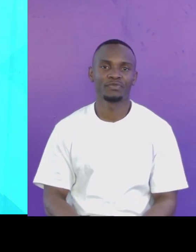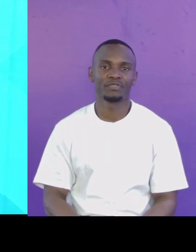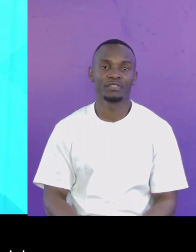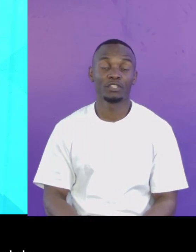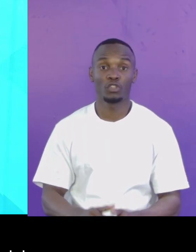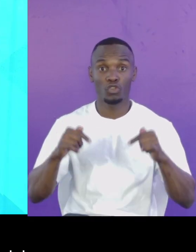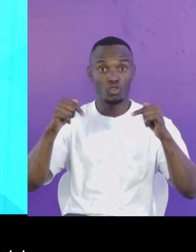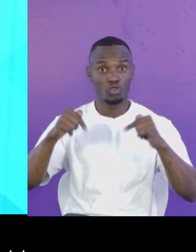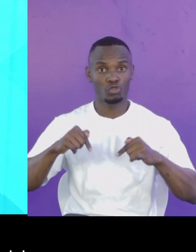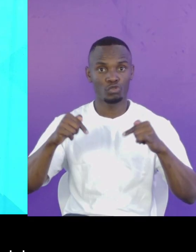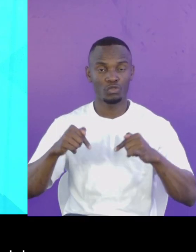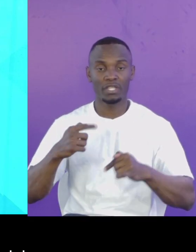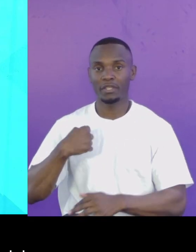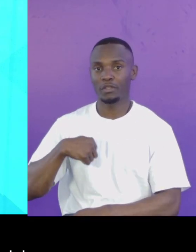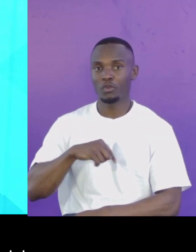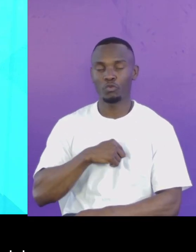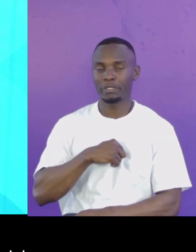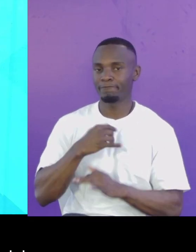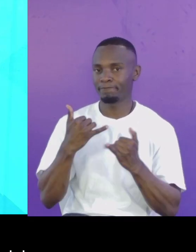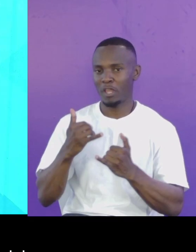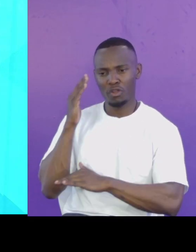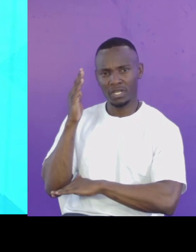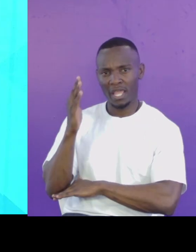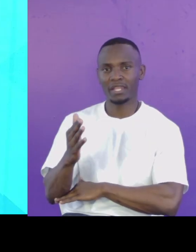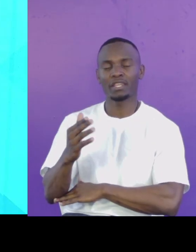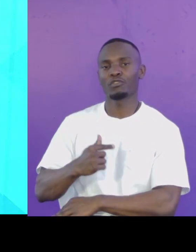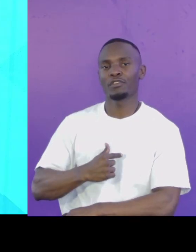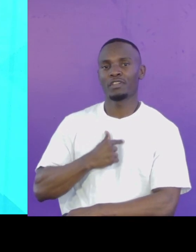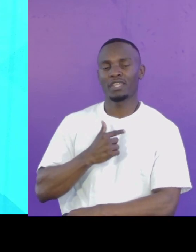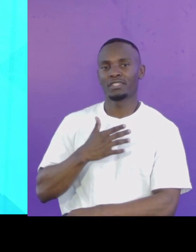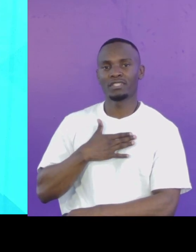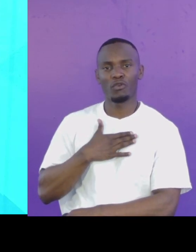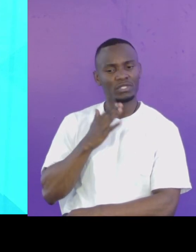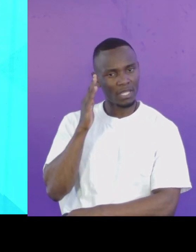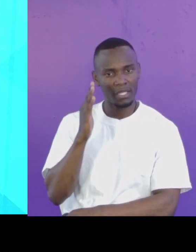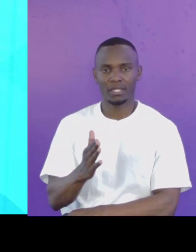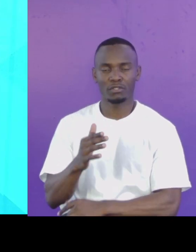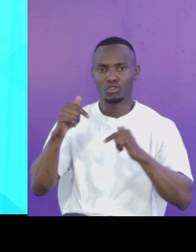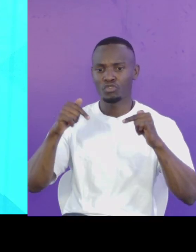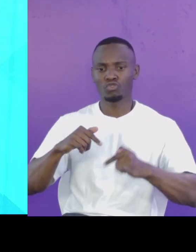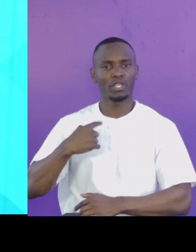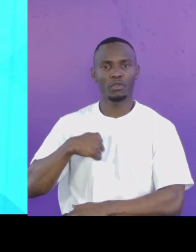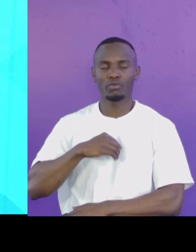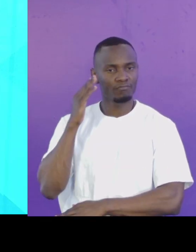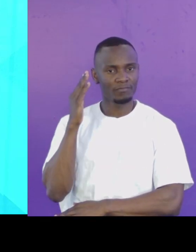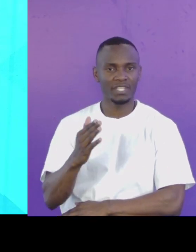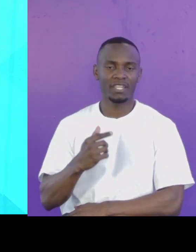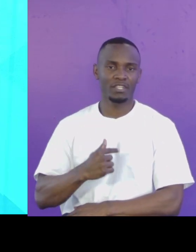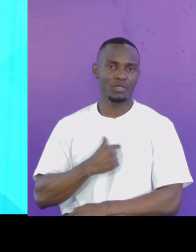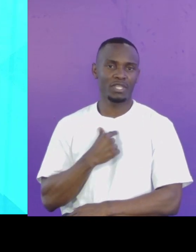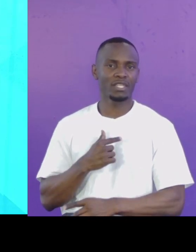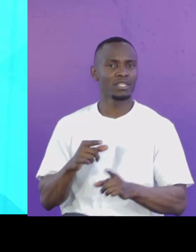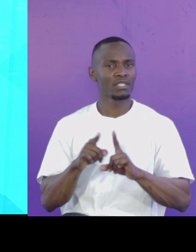For today, we are going to go direct to the guest, Mololo. Yeah. Yes, today we are going direct to the guest and have